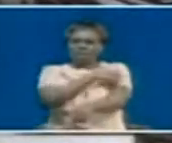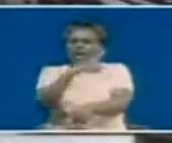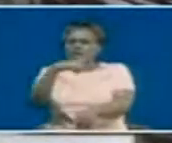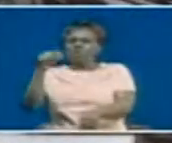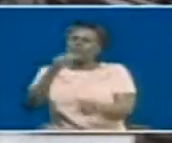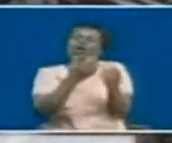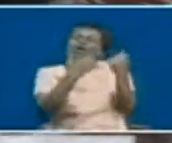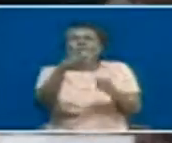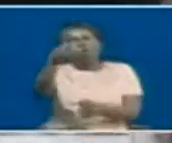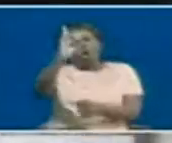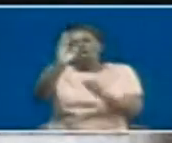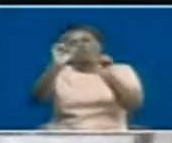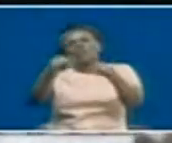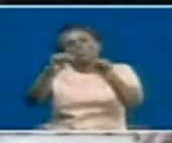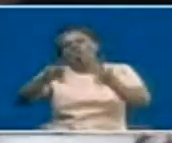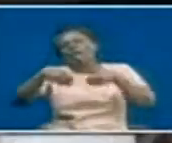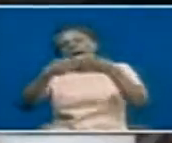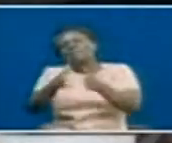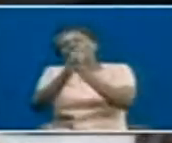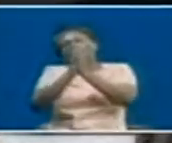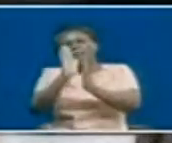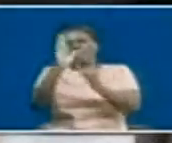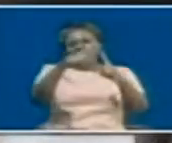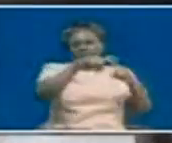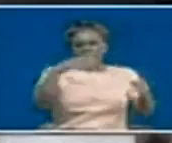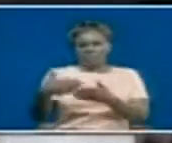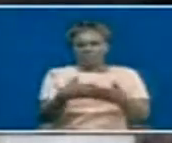she hoped God would answer that prayer.